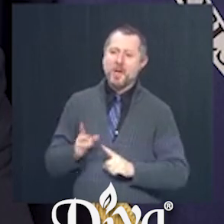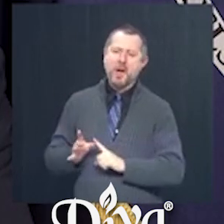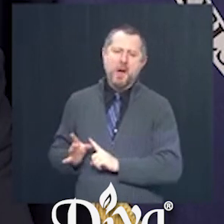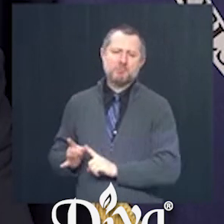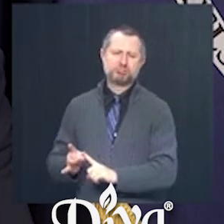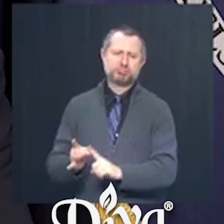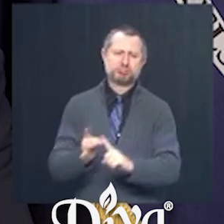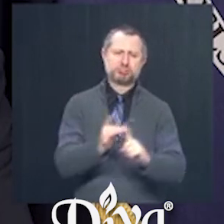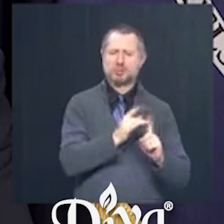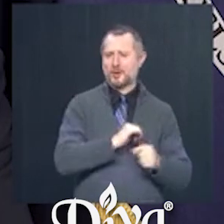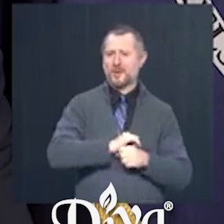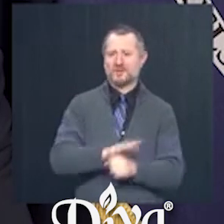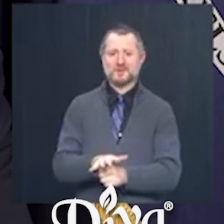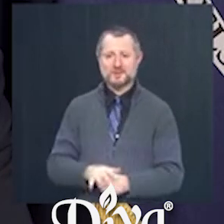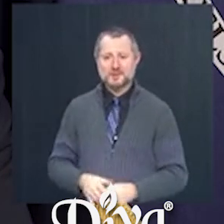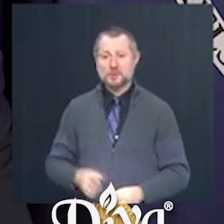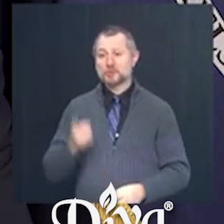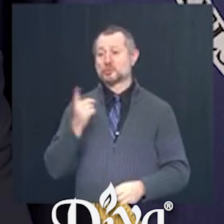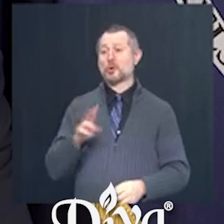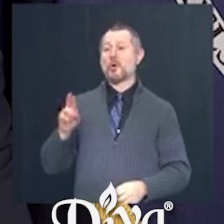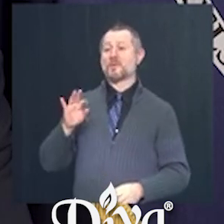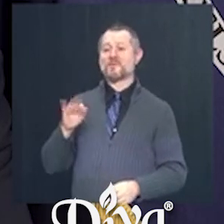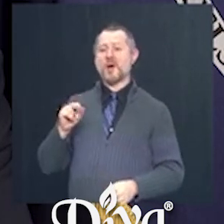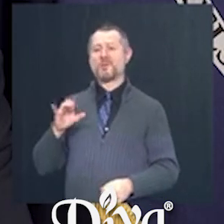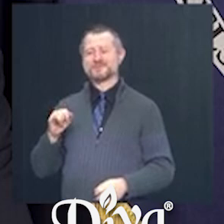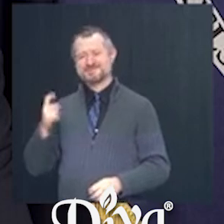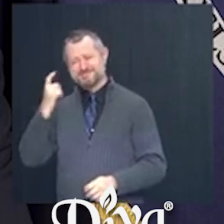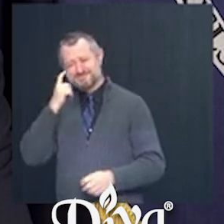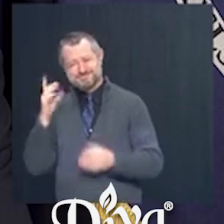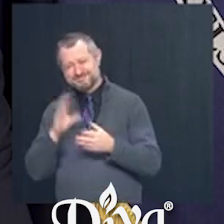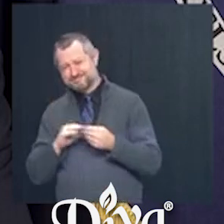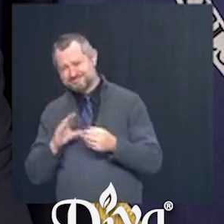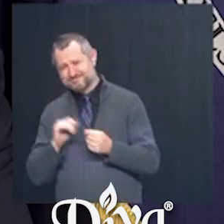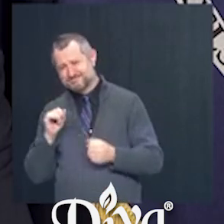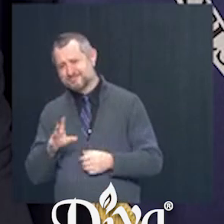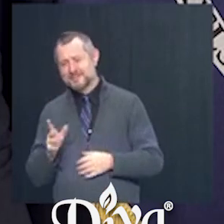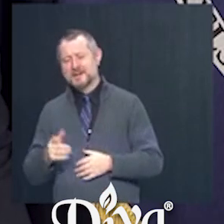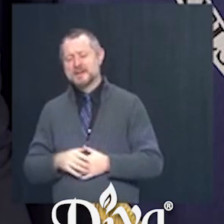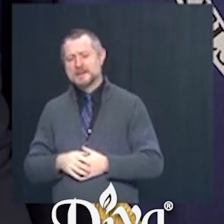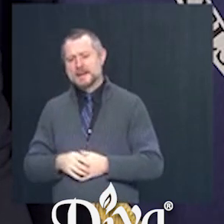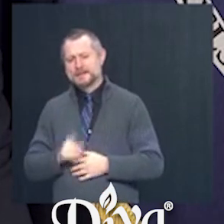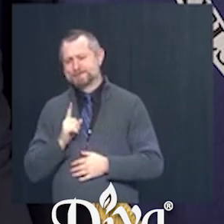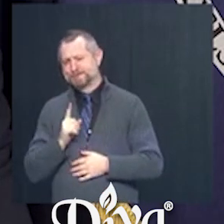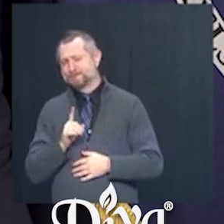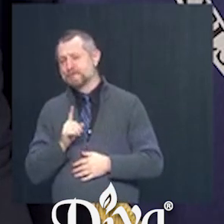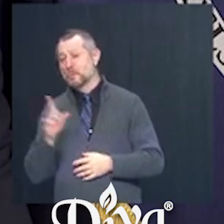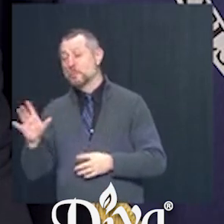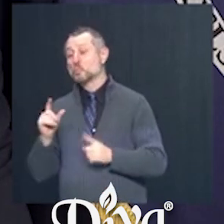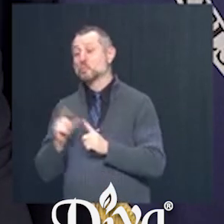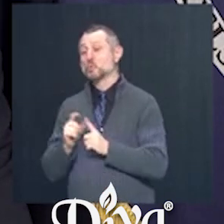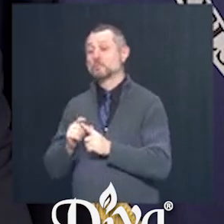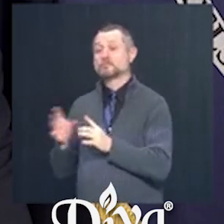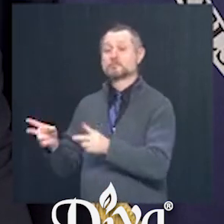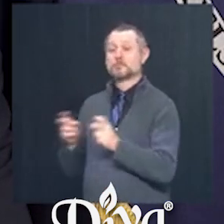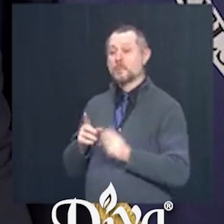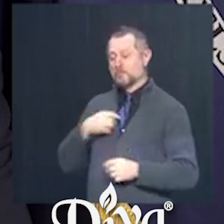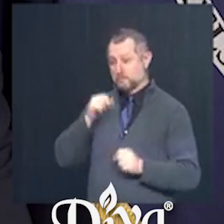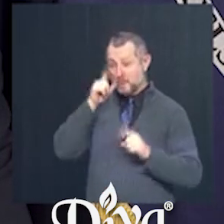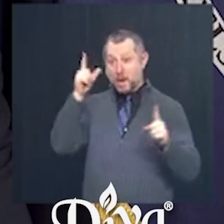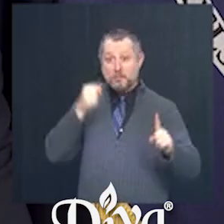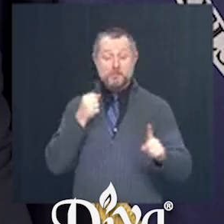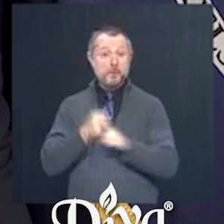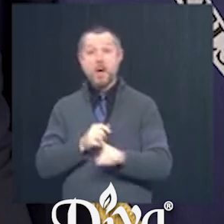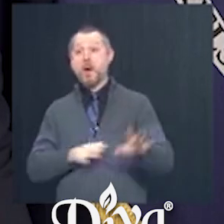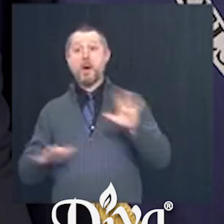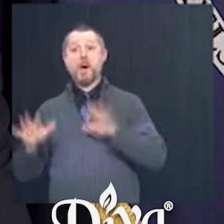Dr. Fauci, I forget his word. He didn't say we got ambushed, sucker punch. Because what happened to us